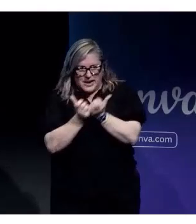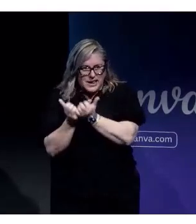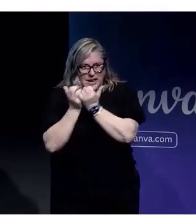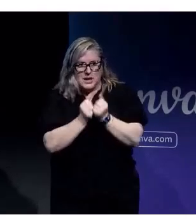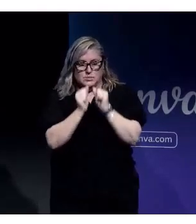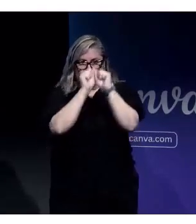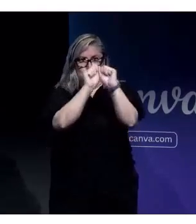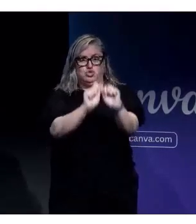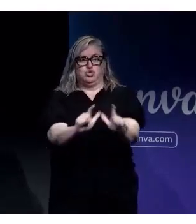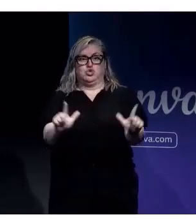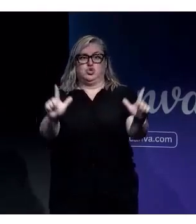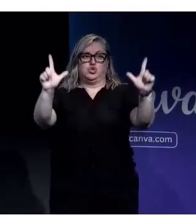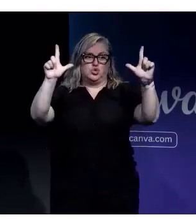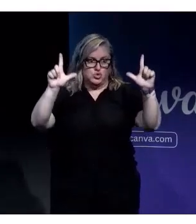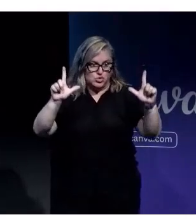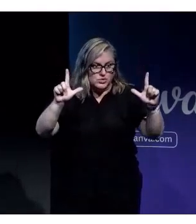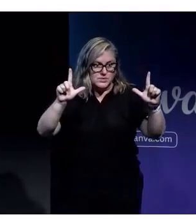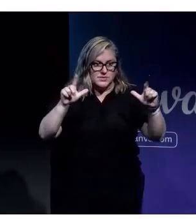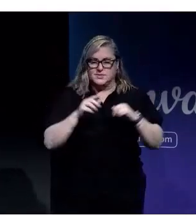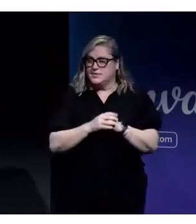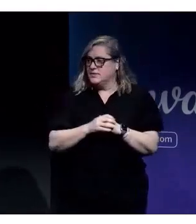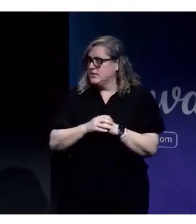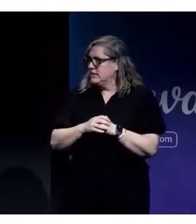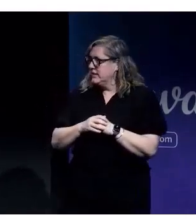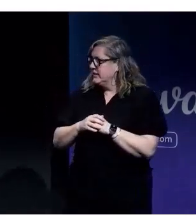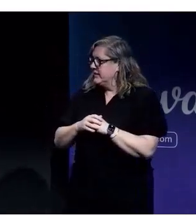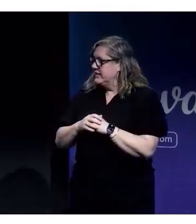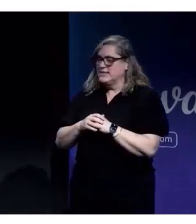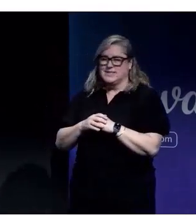big. Quick links sorted.